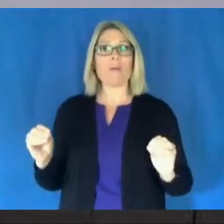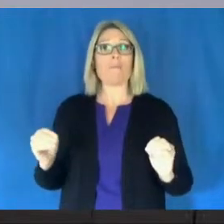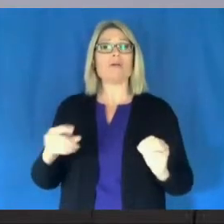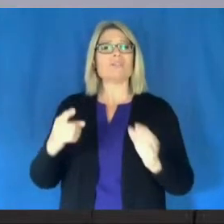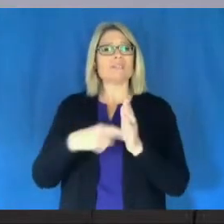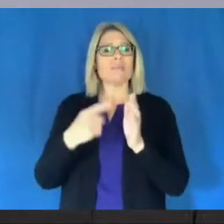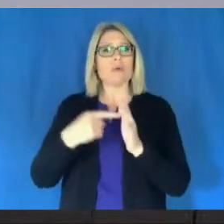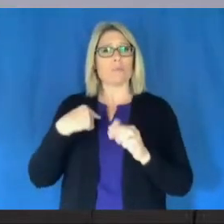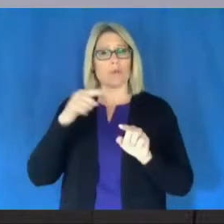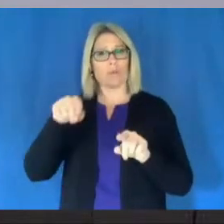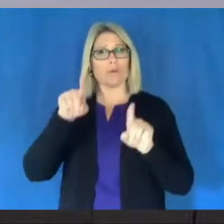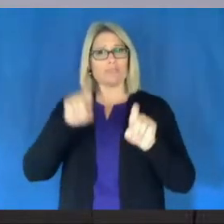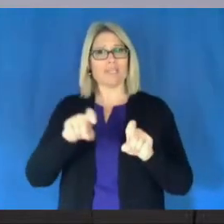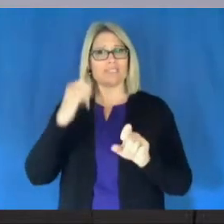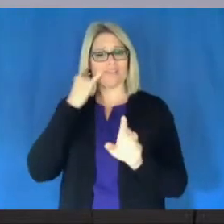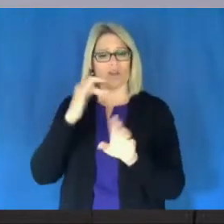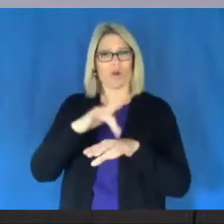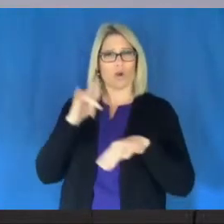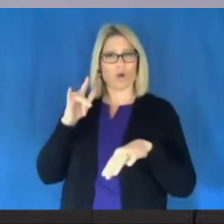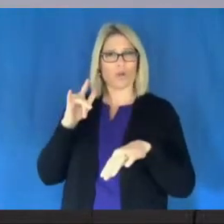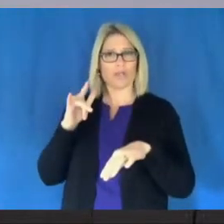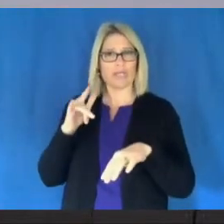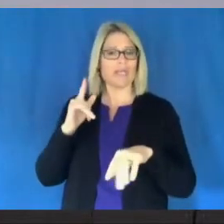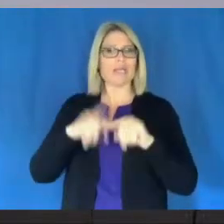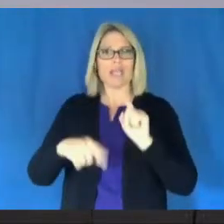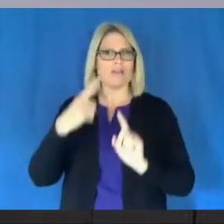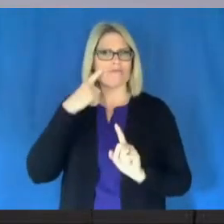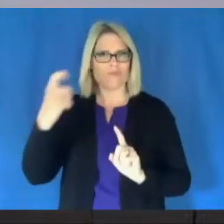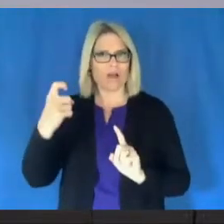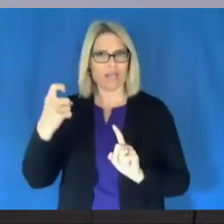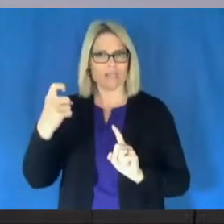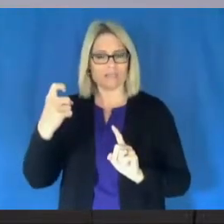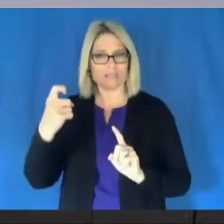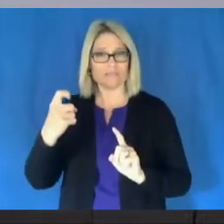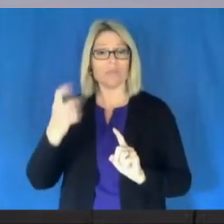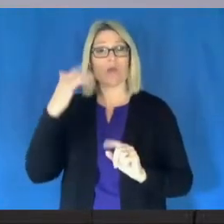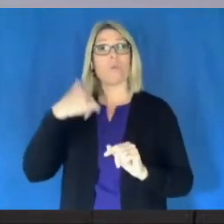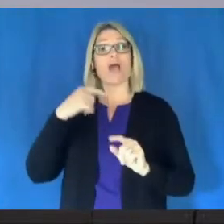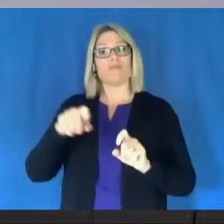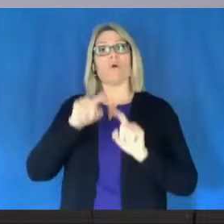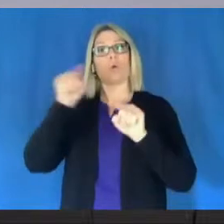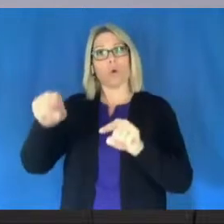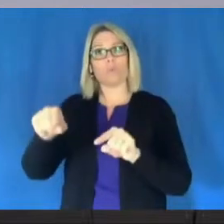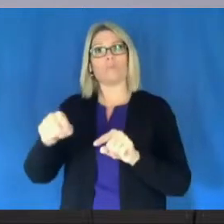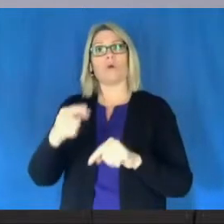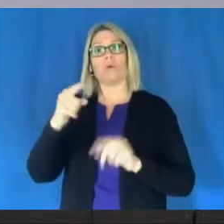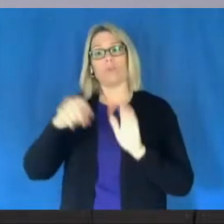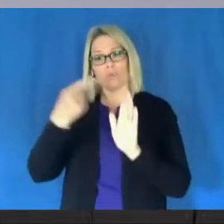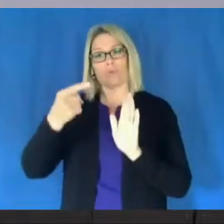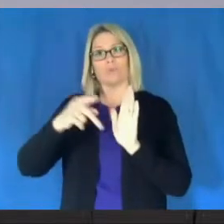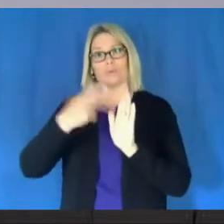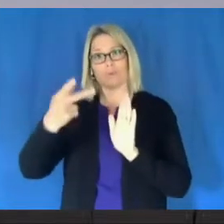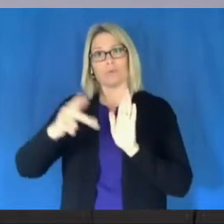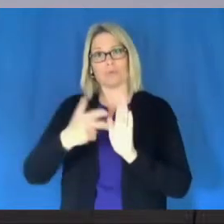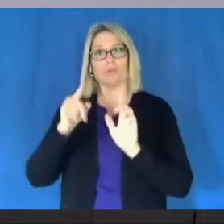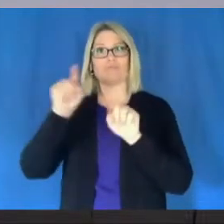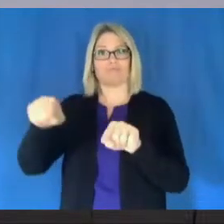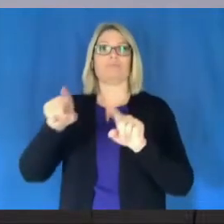test too early, we will not detect the virus. Hence, the regimen to be tested multiple times is very